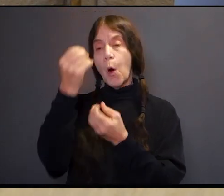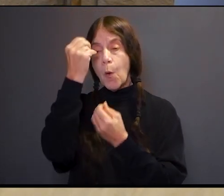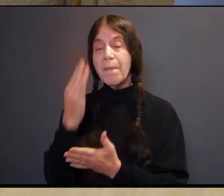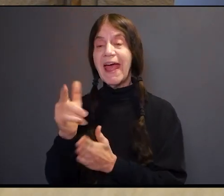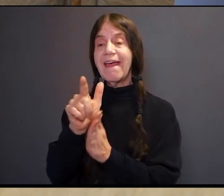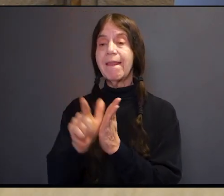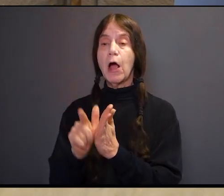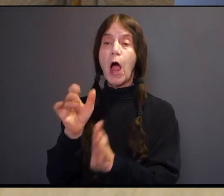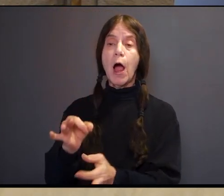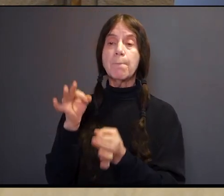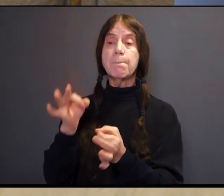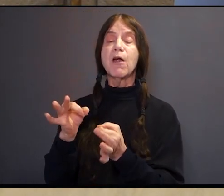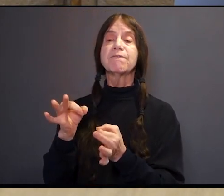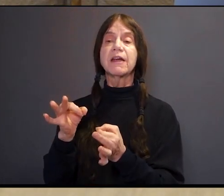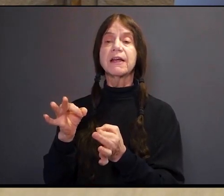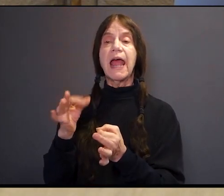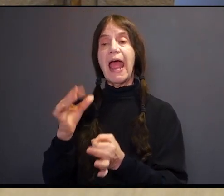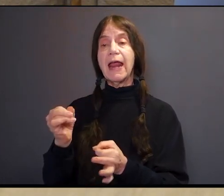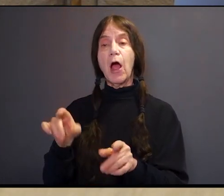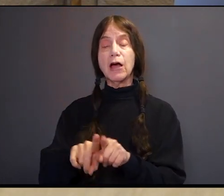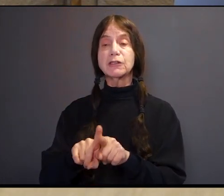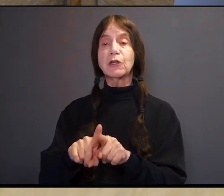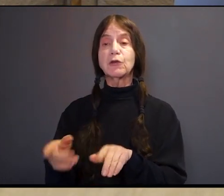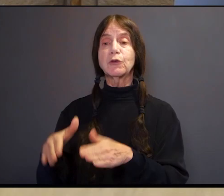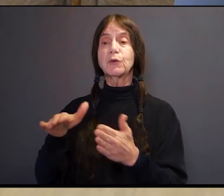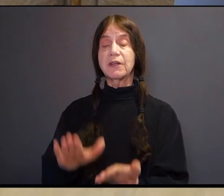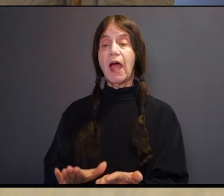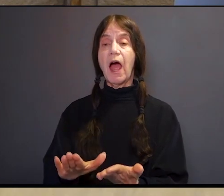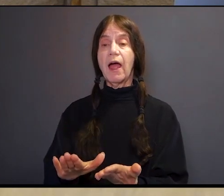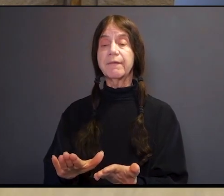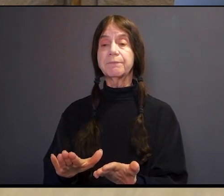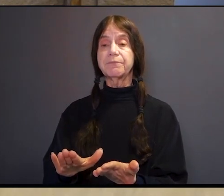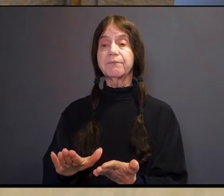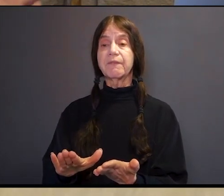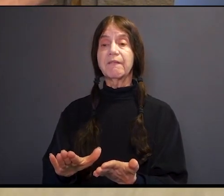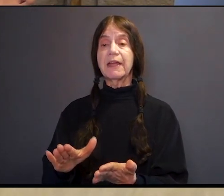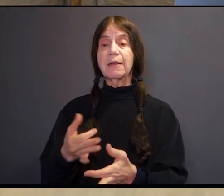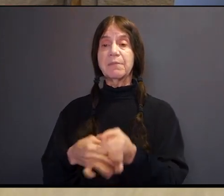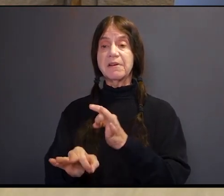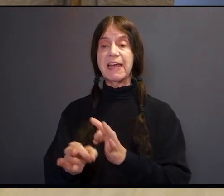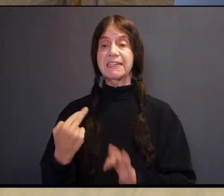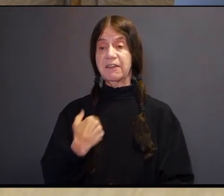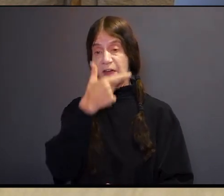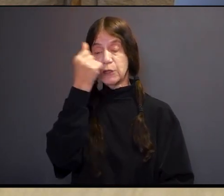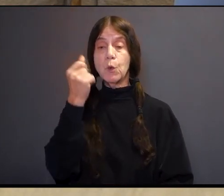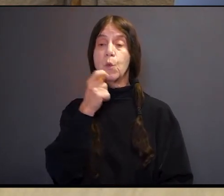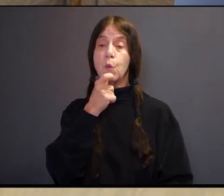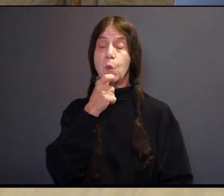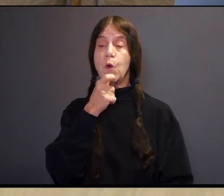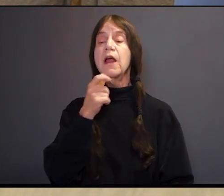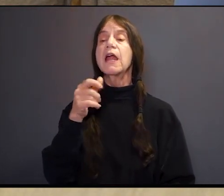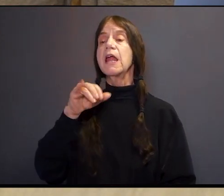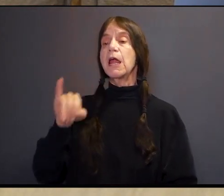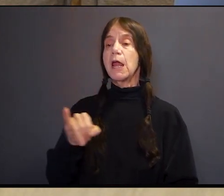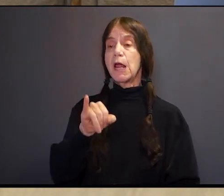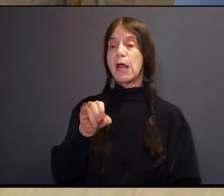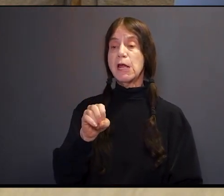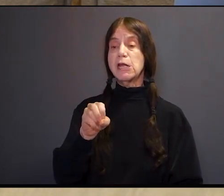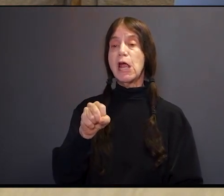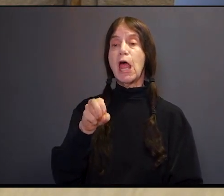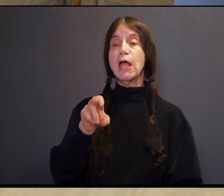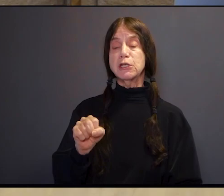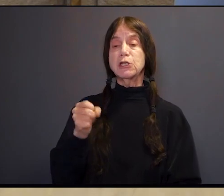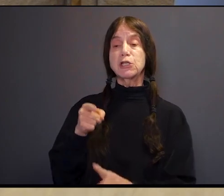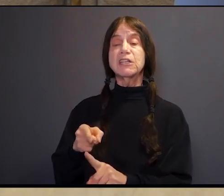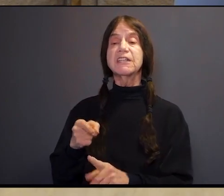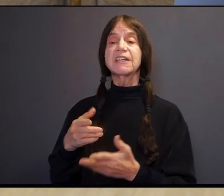law for us, and one who would die our death. Jesus, he did all this. He